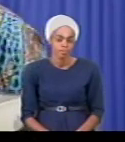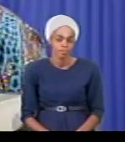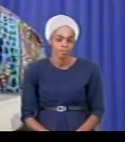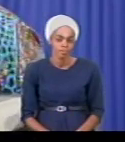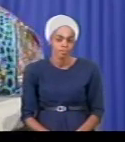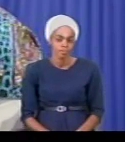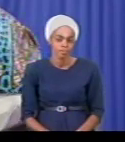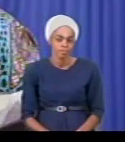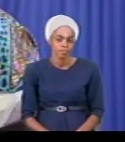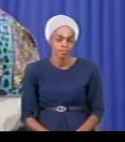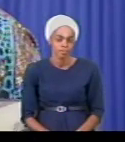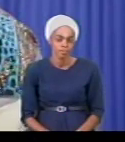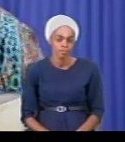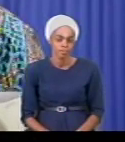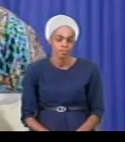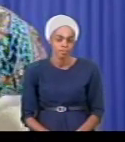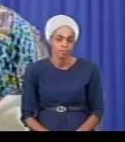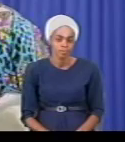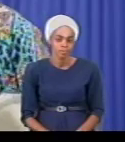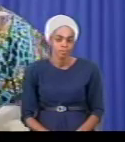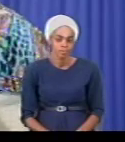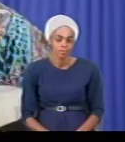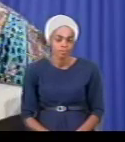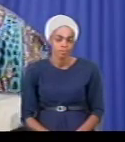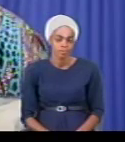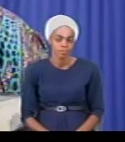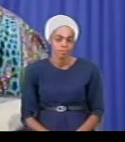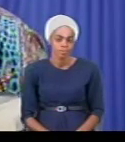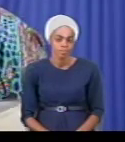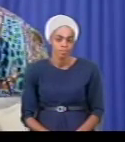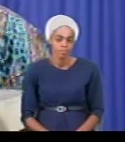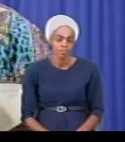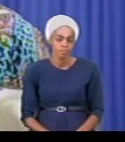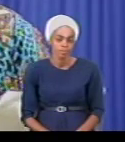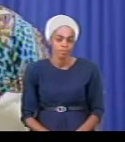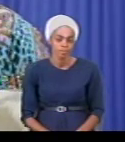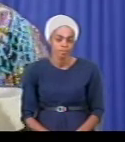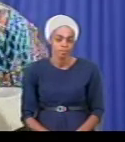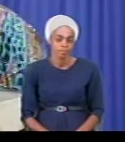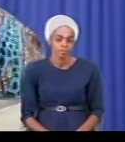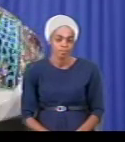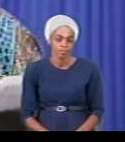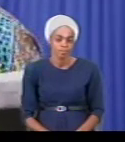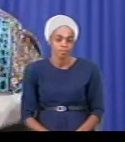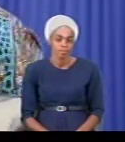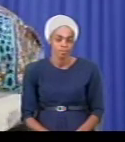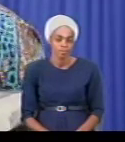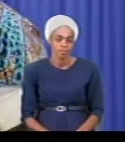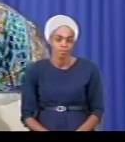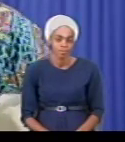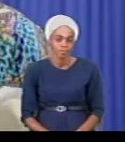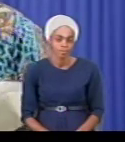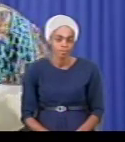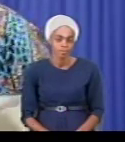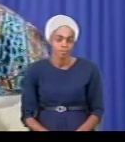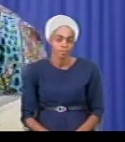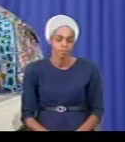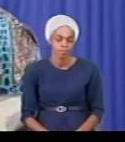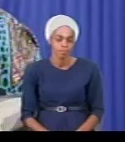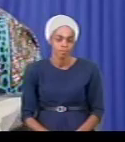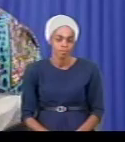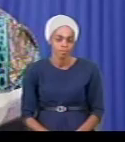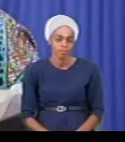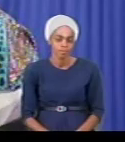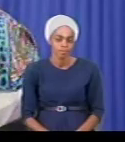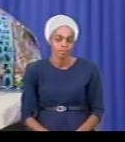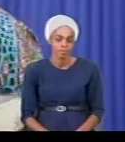gbowo soke oluwa isanu fun mi o tin re mi nipa ti ara mi de ni owo tori mo lo si ile iwosan